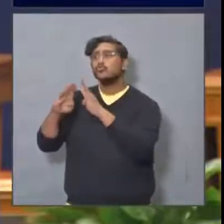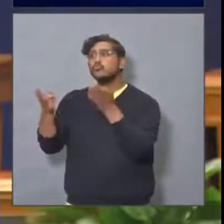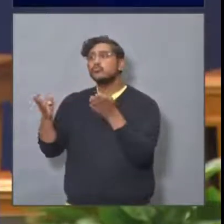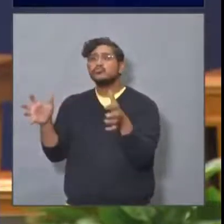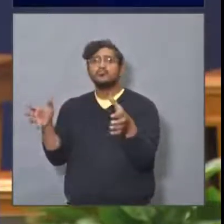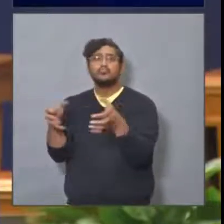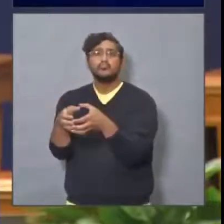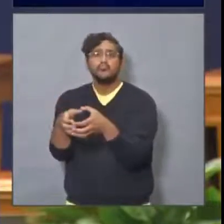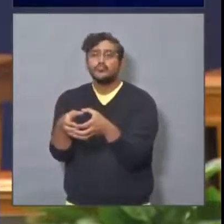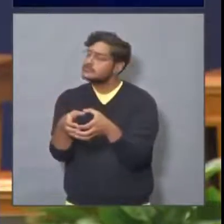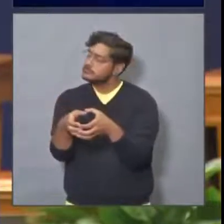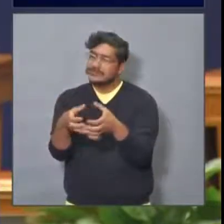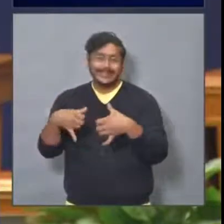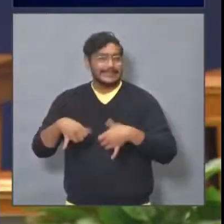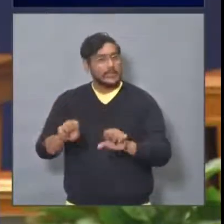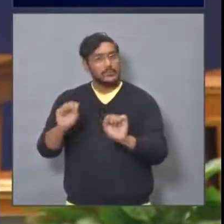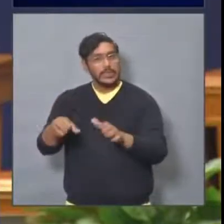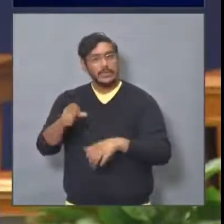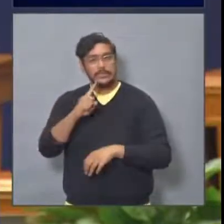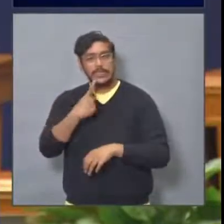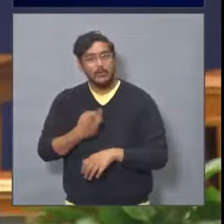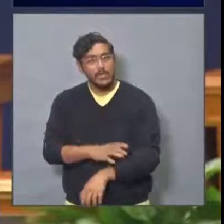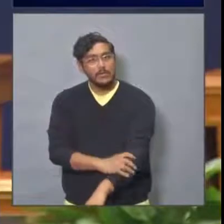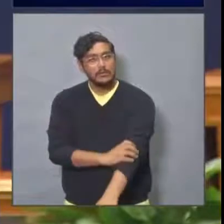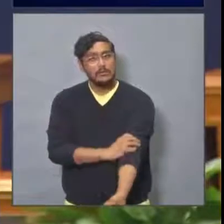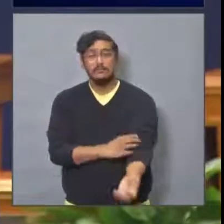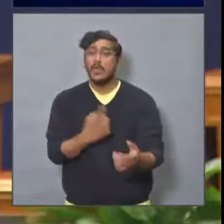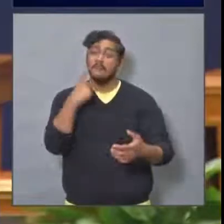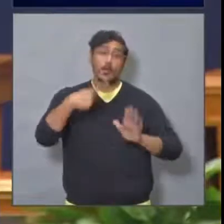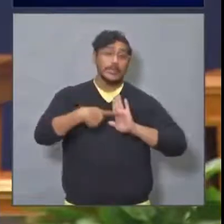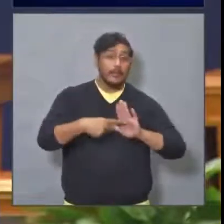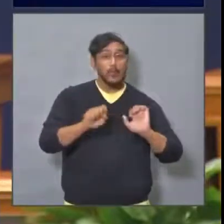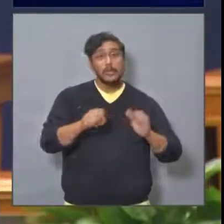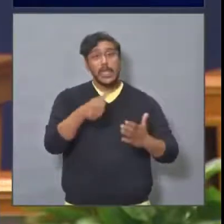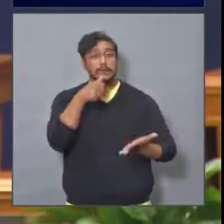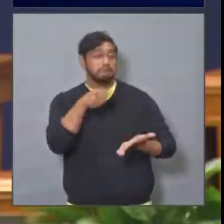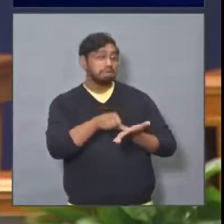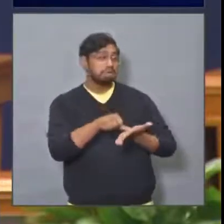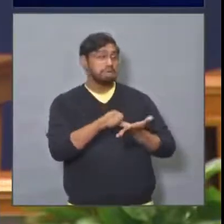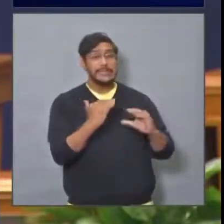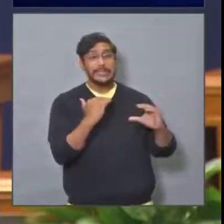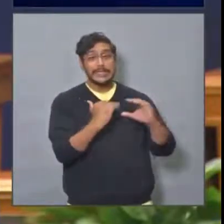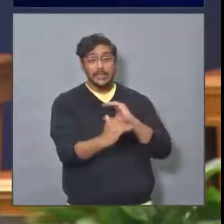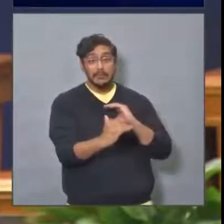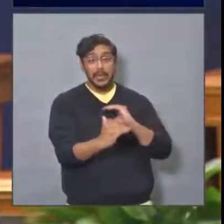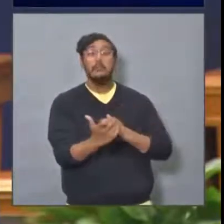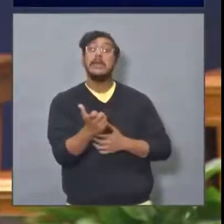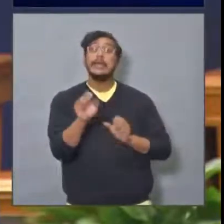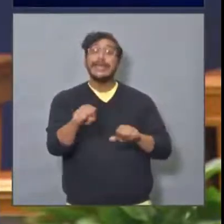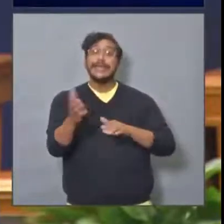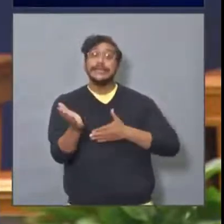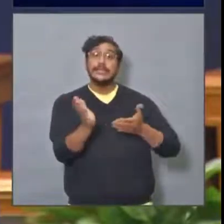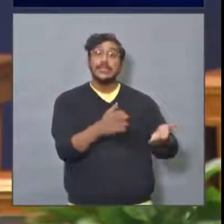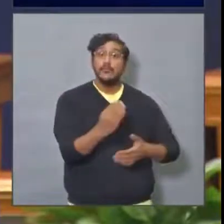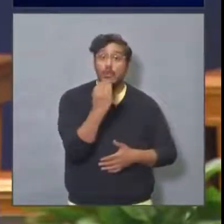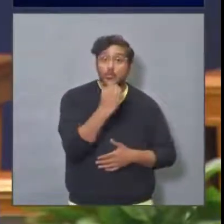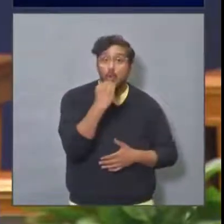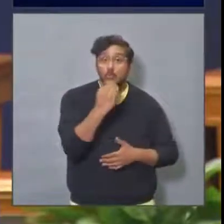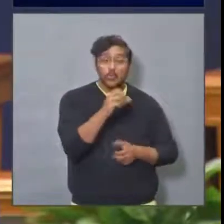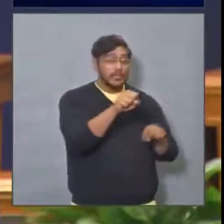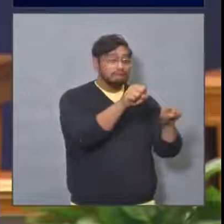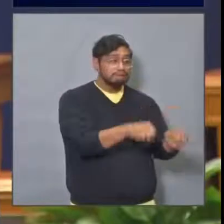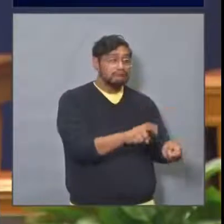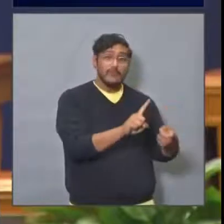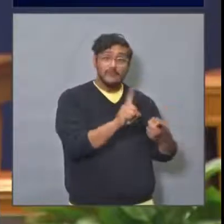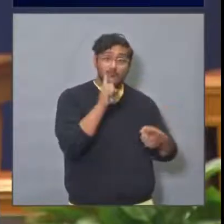find other ways to stay connected. For example, through writing letters or emails to friends, dropping off groceries to your parents' doorstep, or